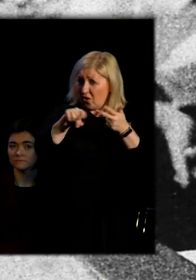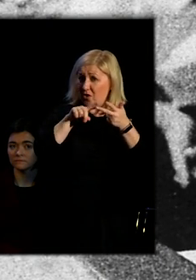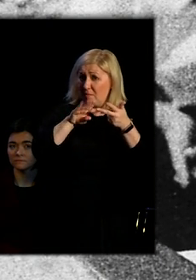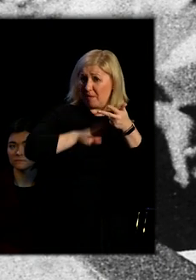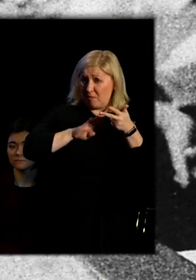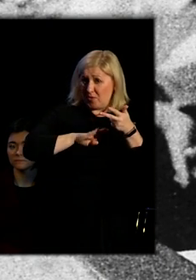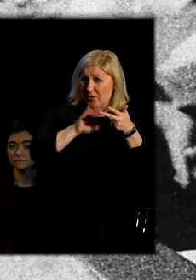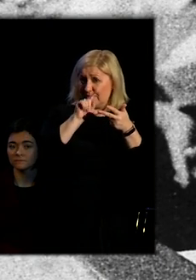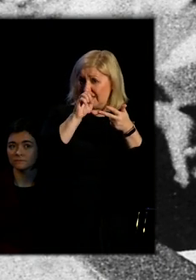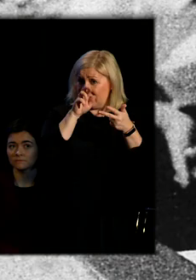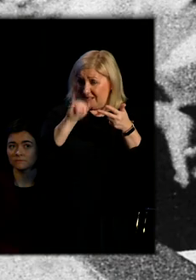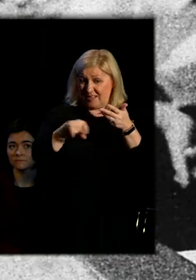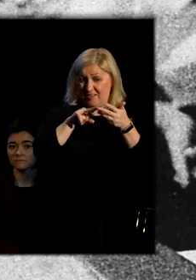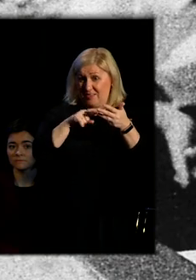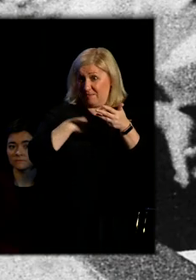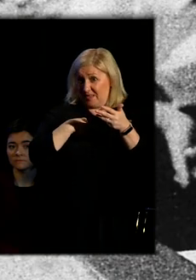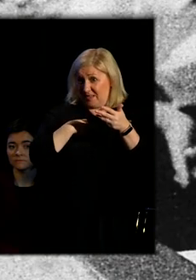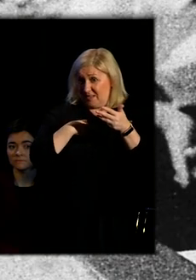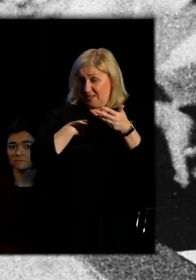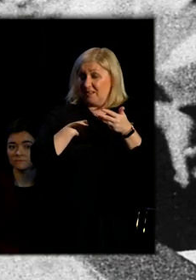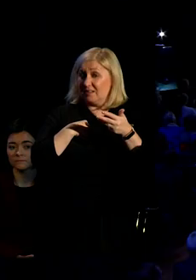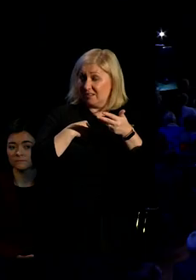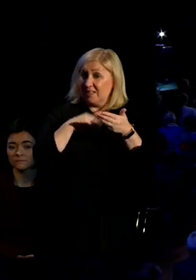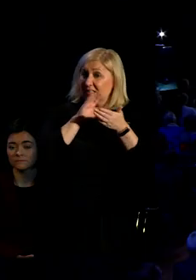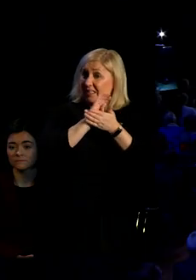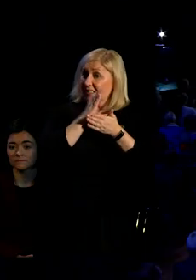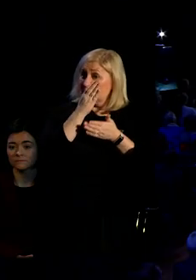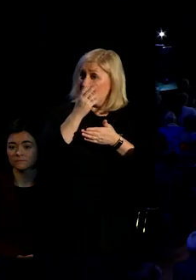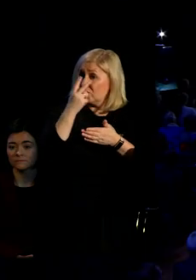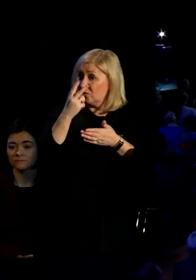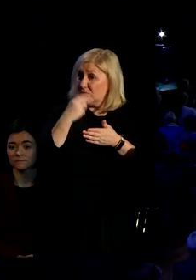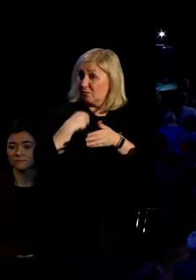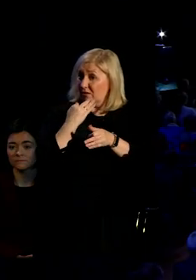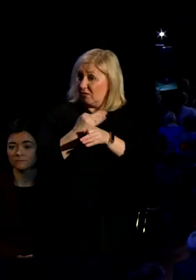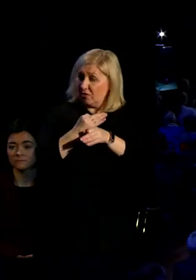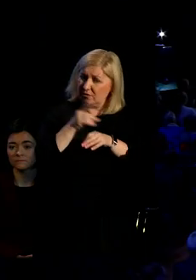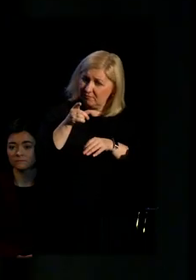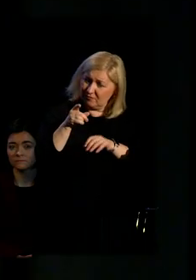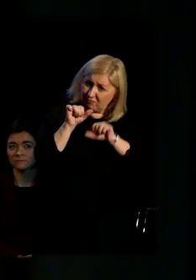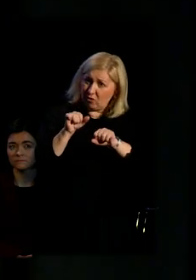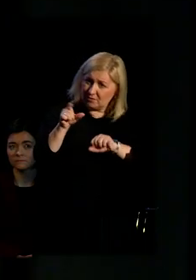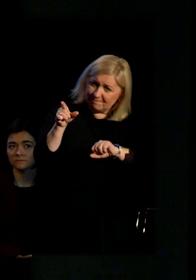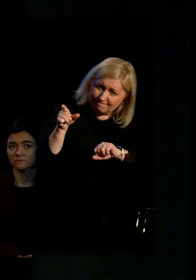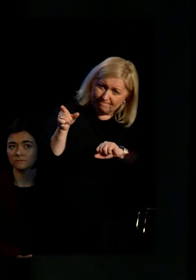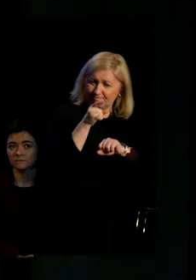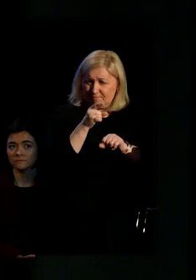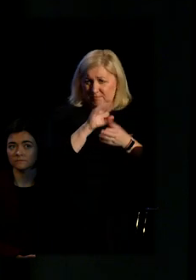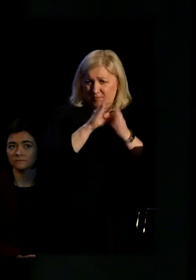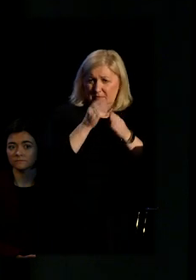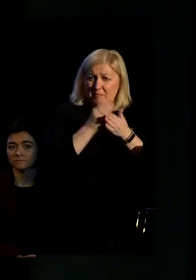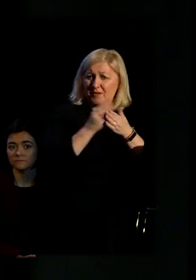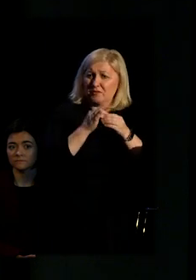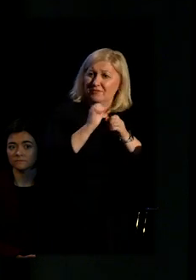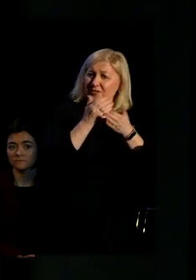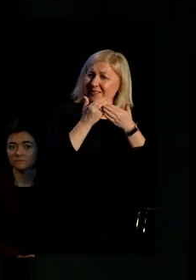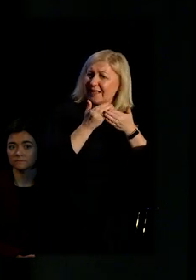myself. In 1942, my father was forcibly conscripted into the slave labor service